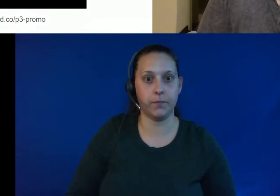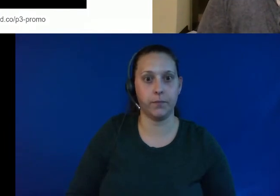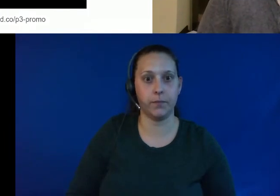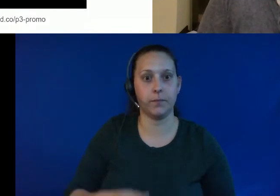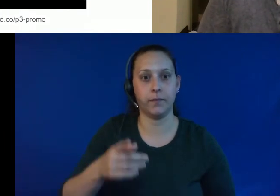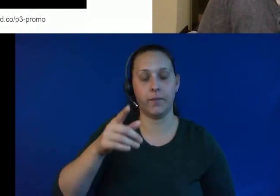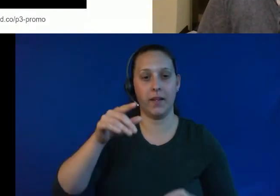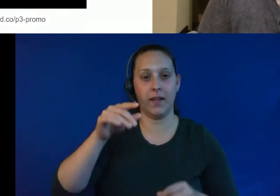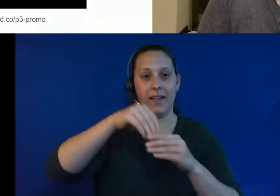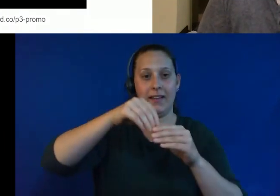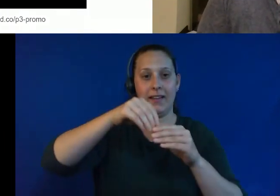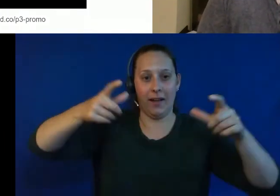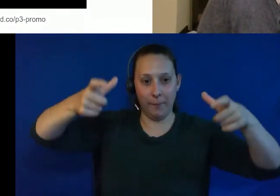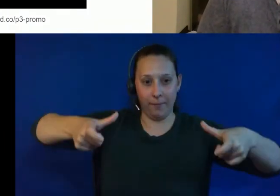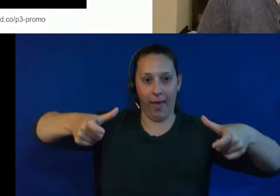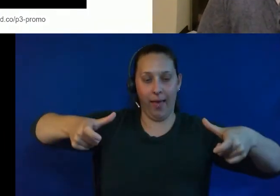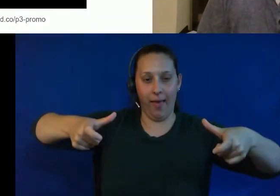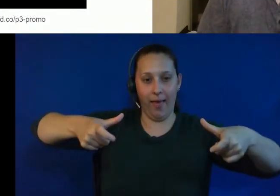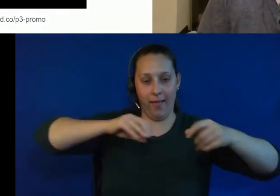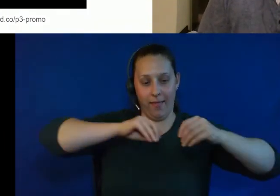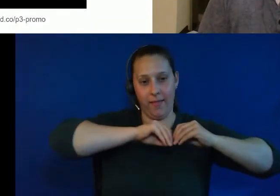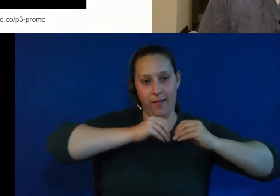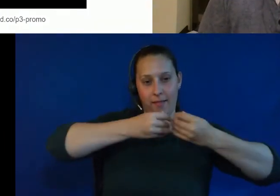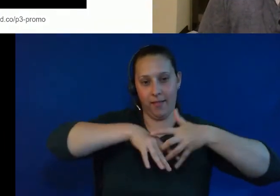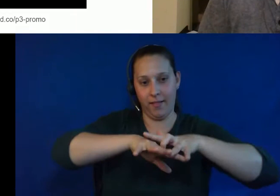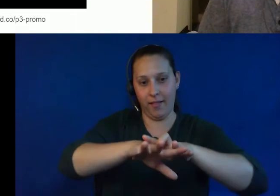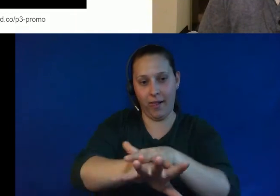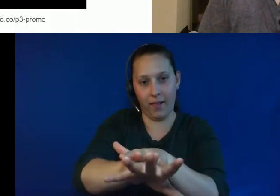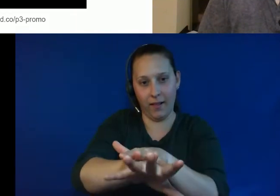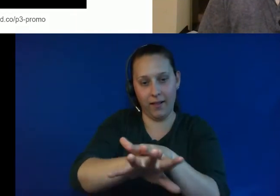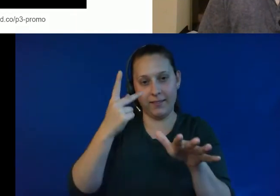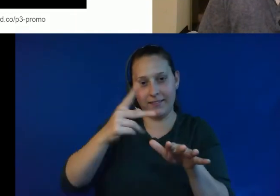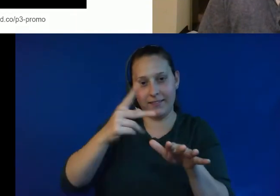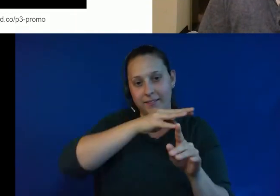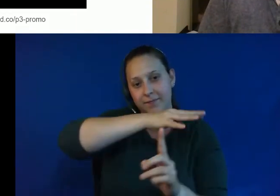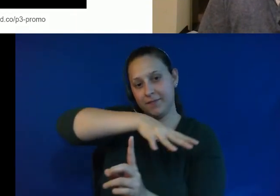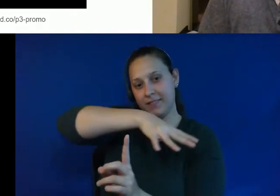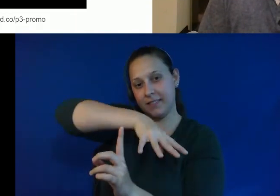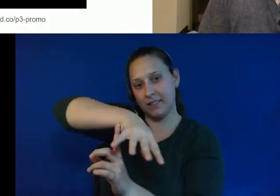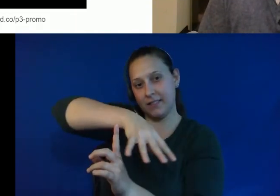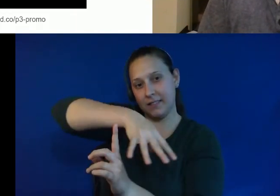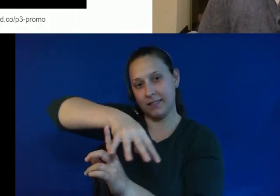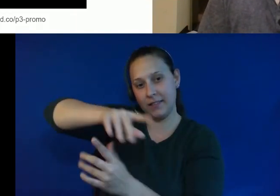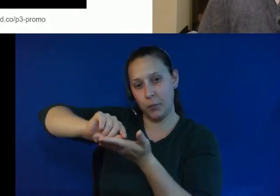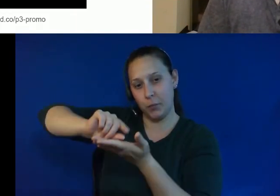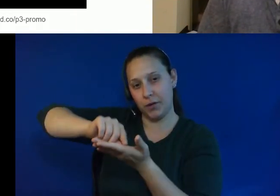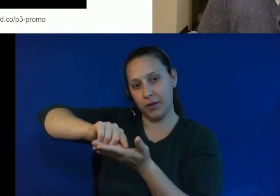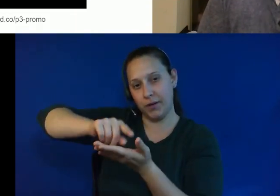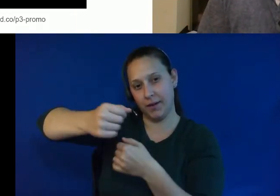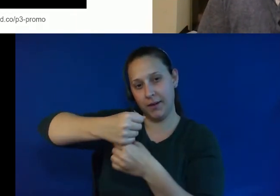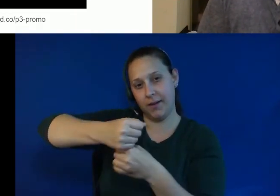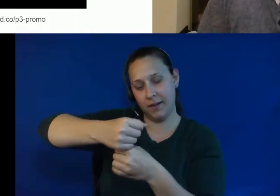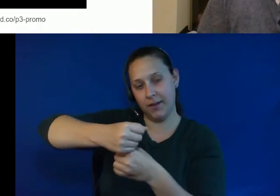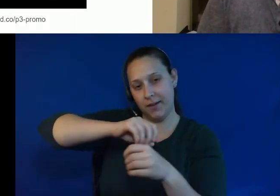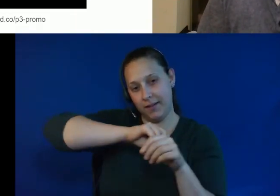Palette here, it splices it together, and then it feeds it into the 3D printer, and then you'll see it's going to actually create something where the splices